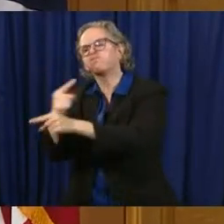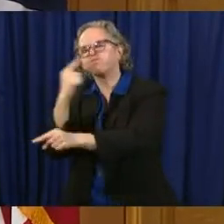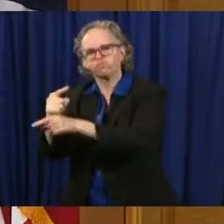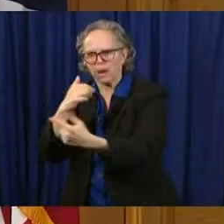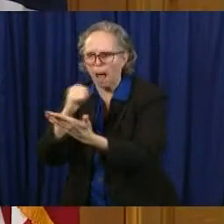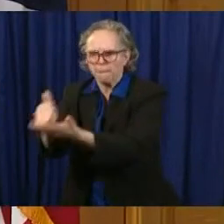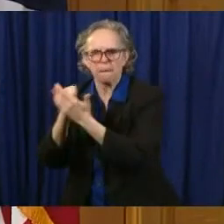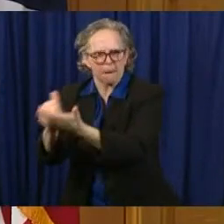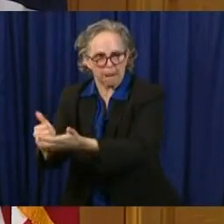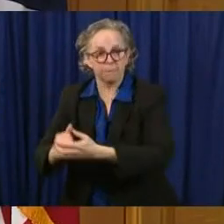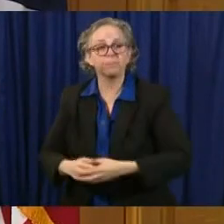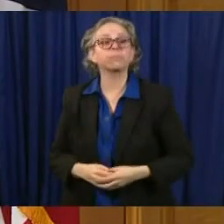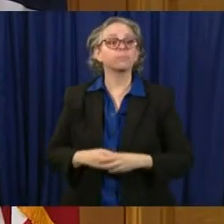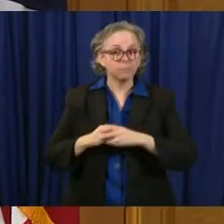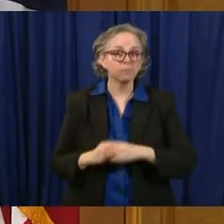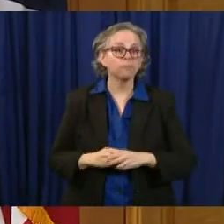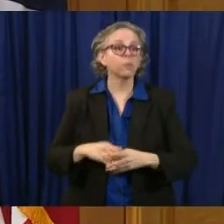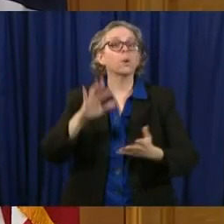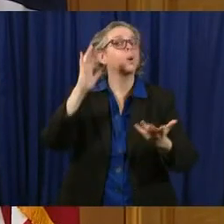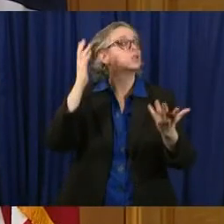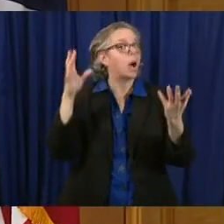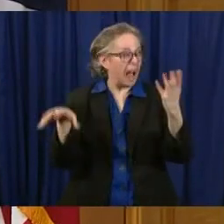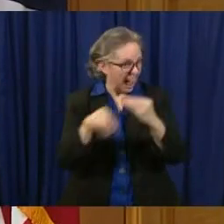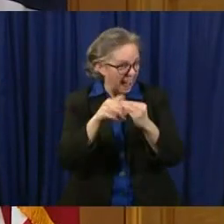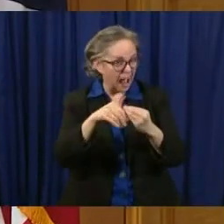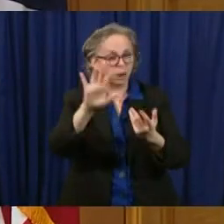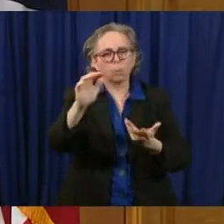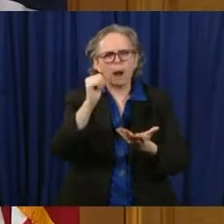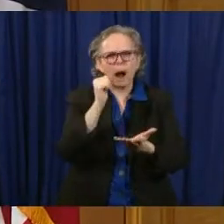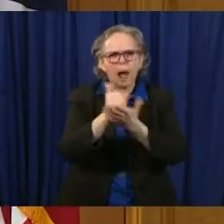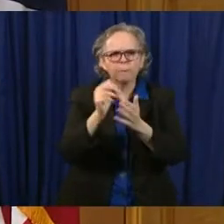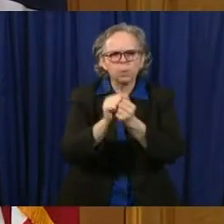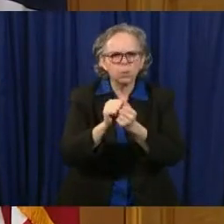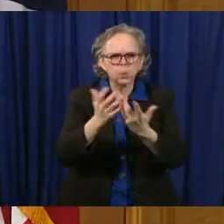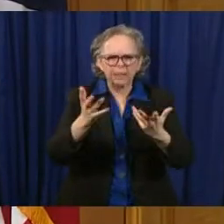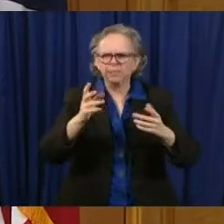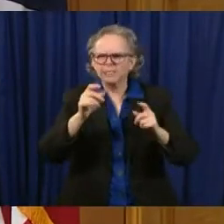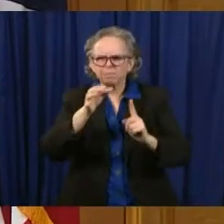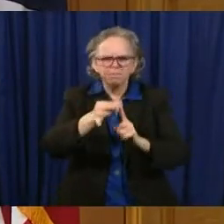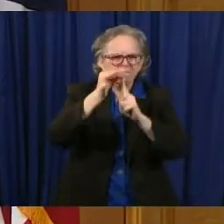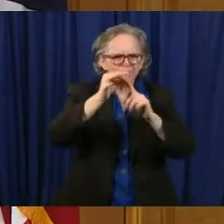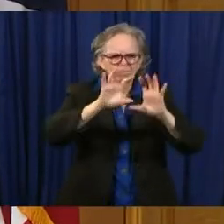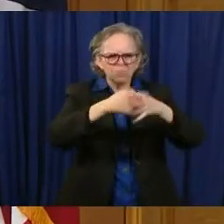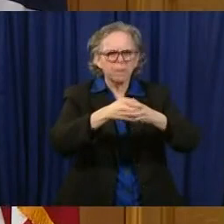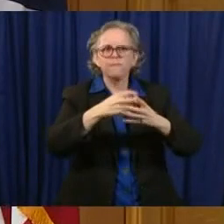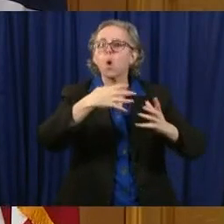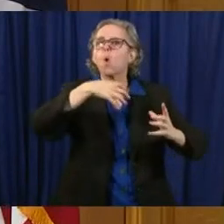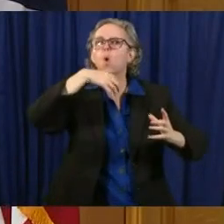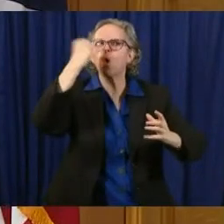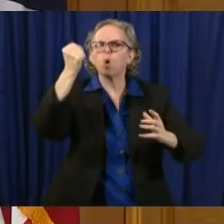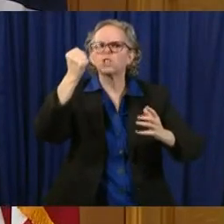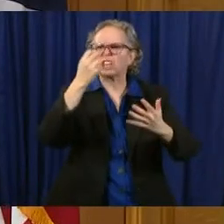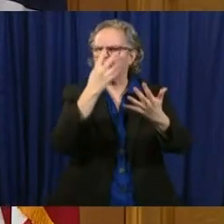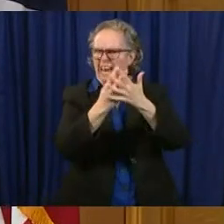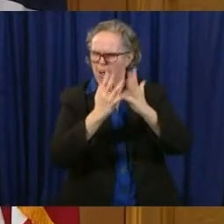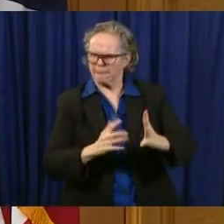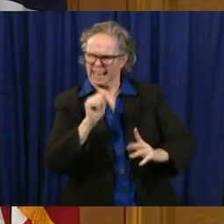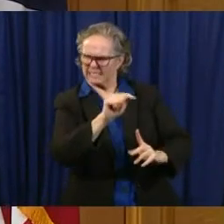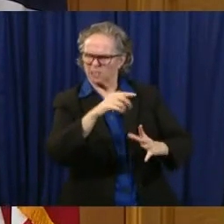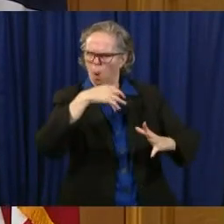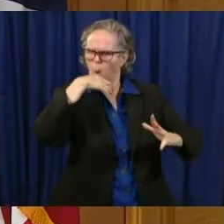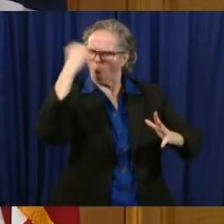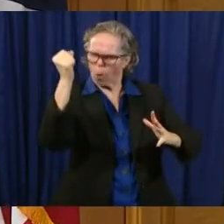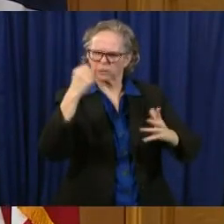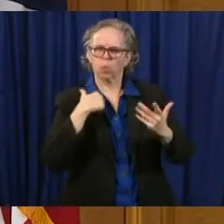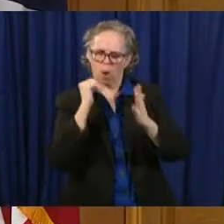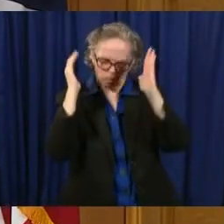Additionally, the Department of Rehabilitation and Corrections notified me this afternoon that sadly, an inmate housed at the Pickaway